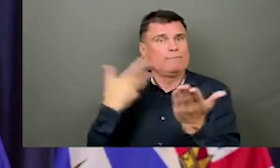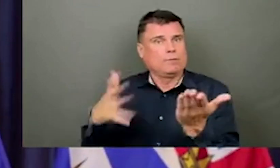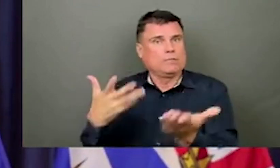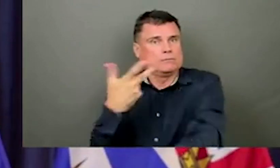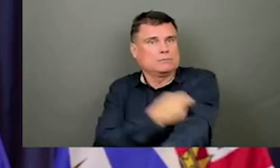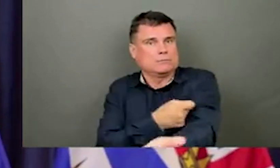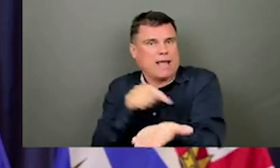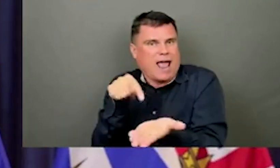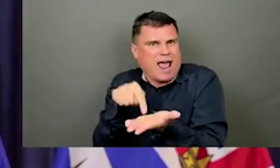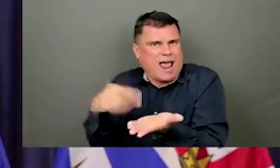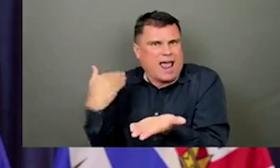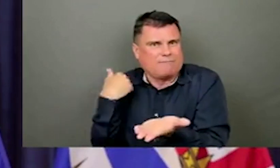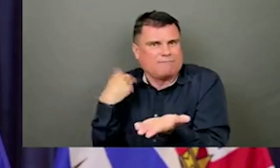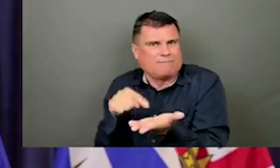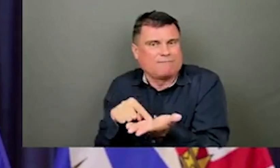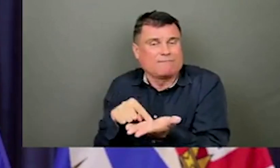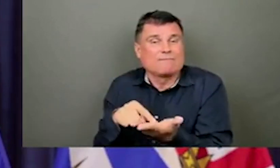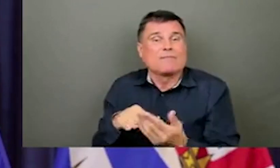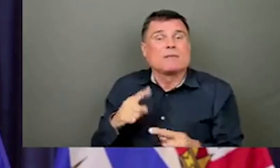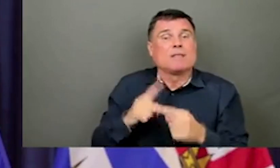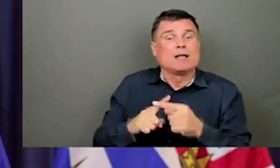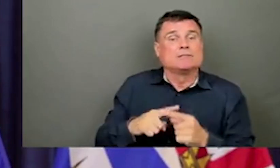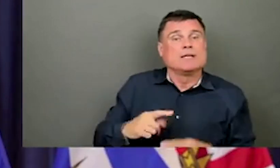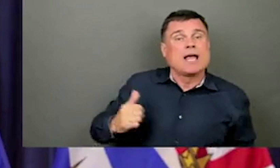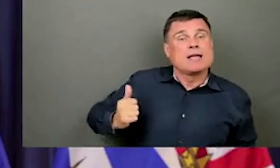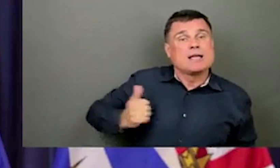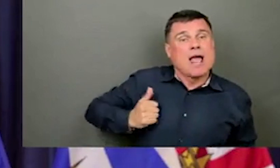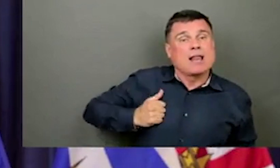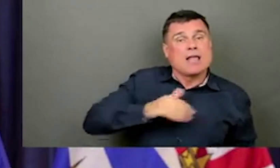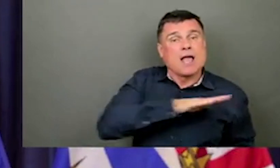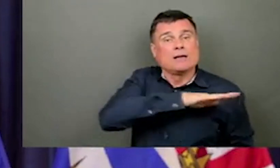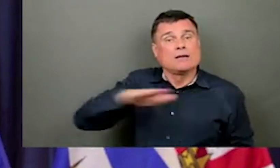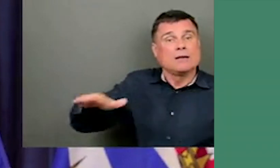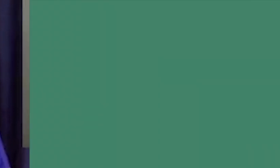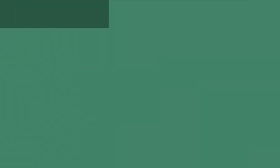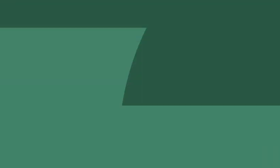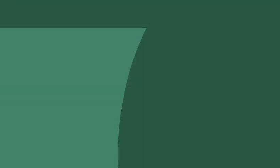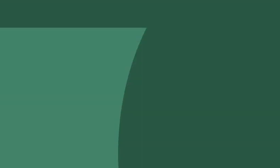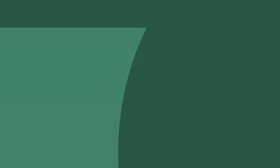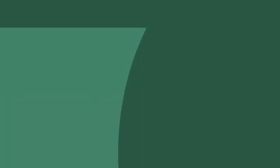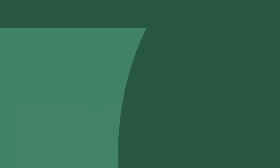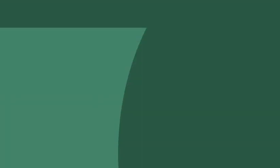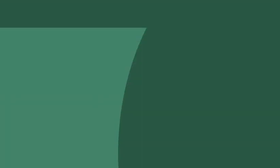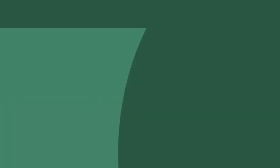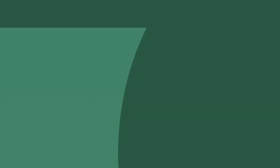follow the same procedures as British Columbians if they want to participate in these non-discretionary activities.